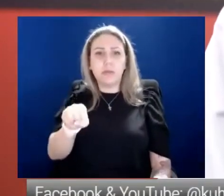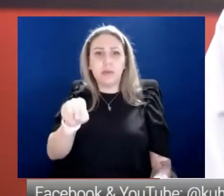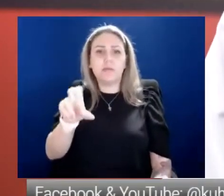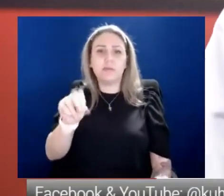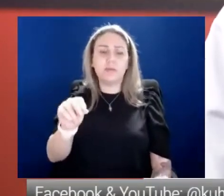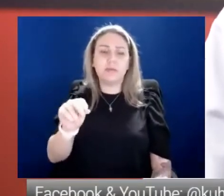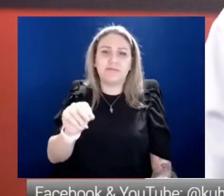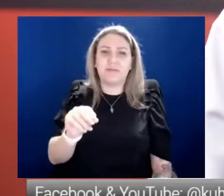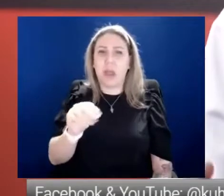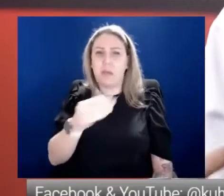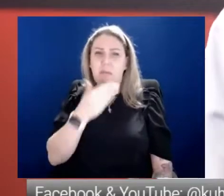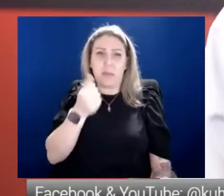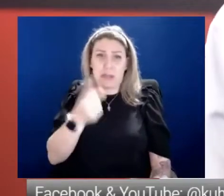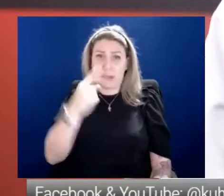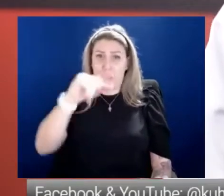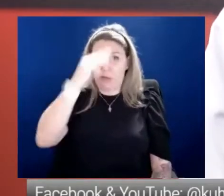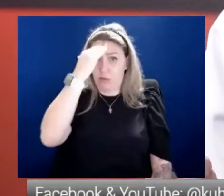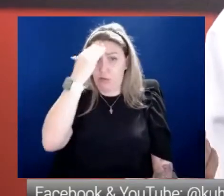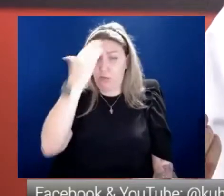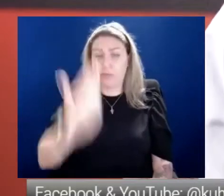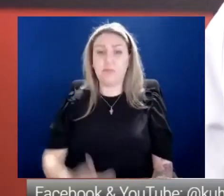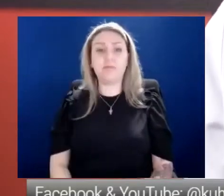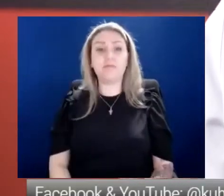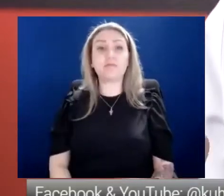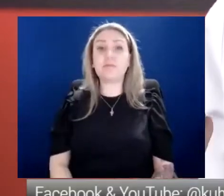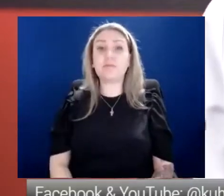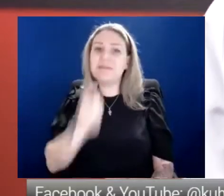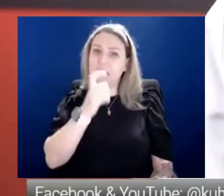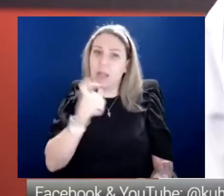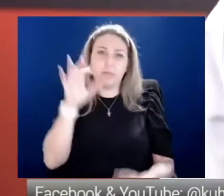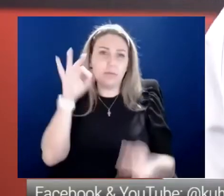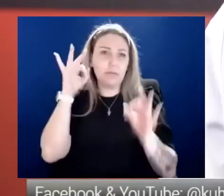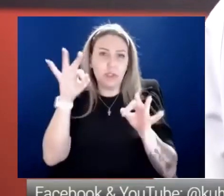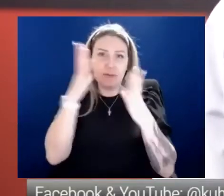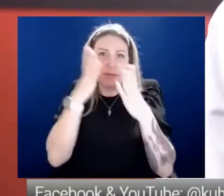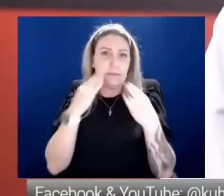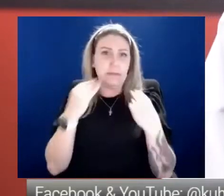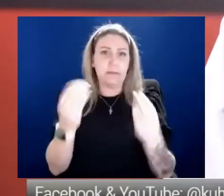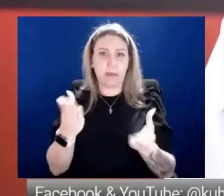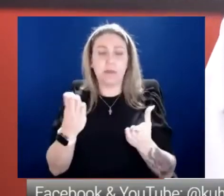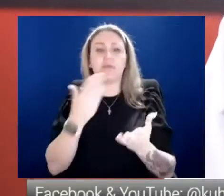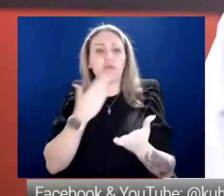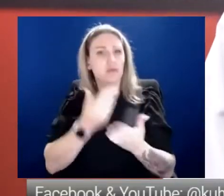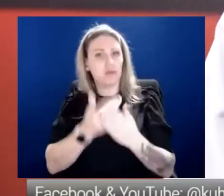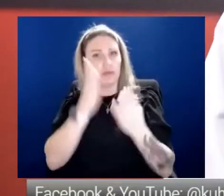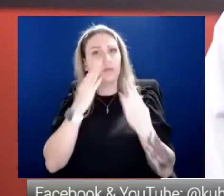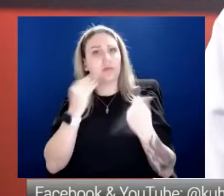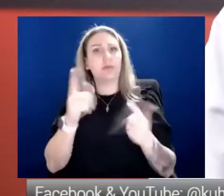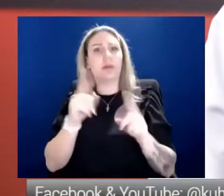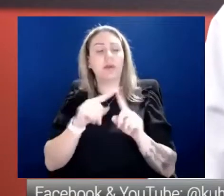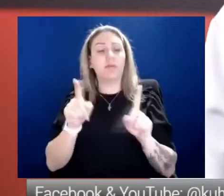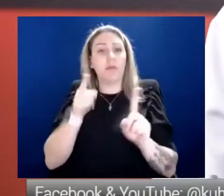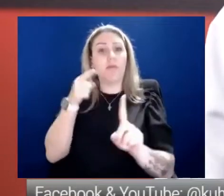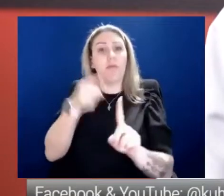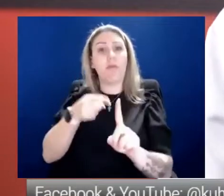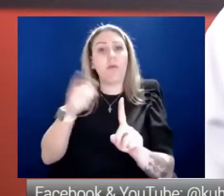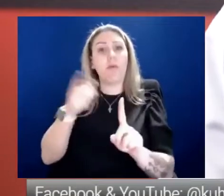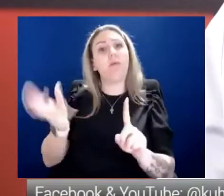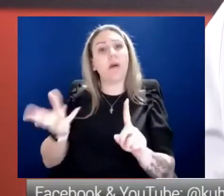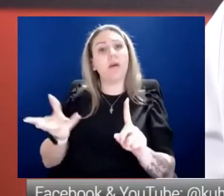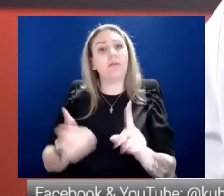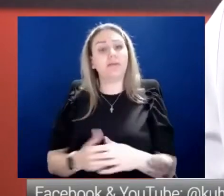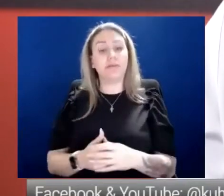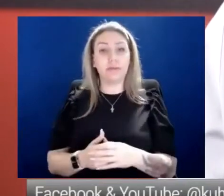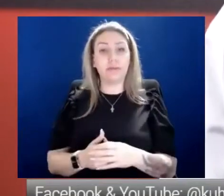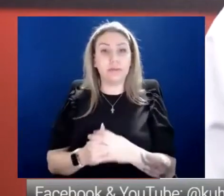And so it's not wonderful data. We take it. It's good data. But the bottom line is breastfeeding can be